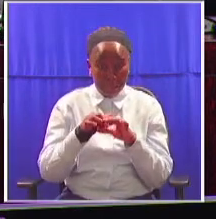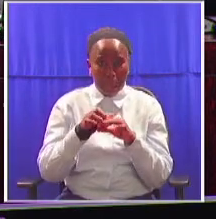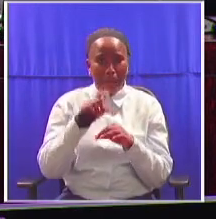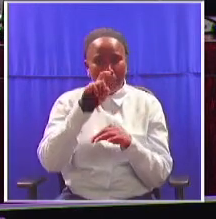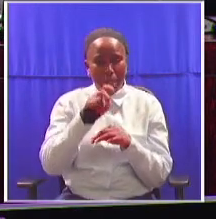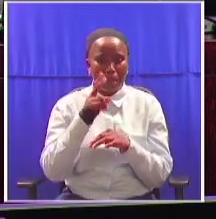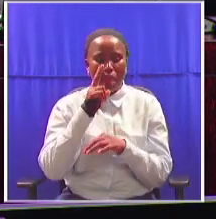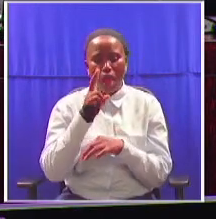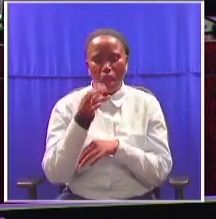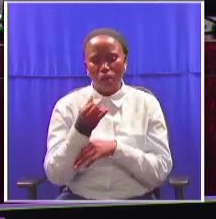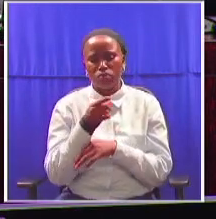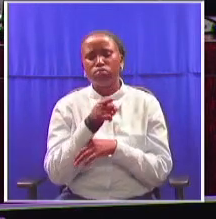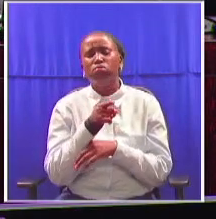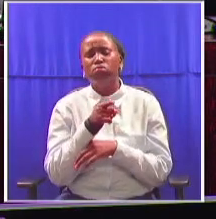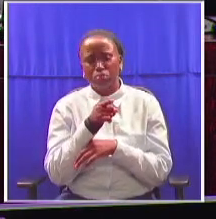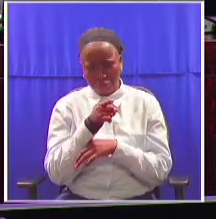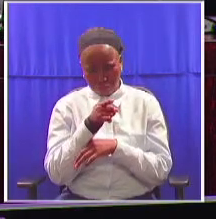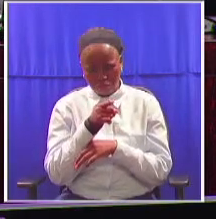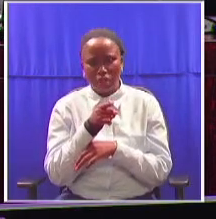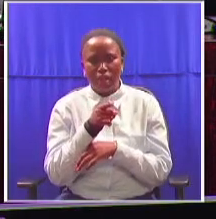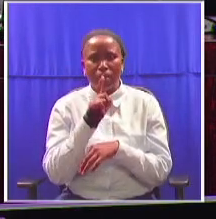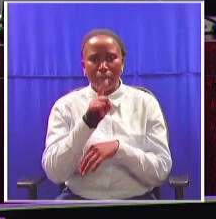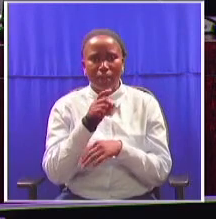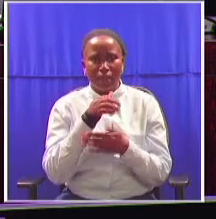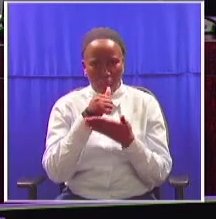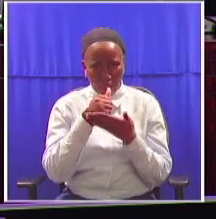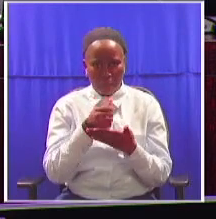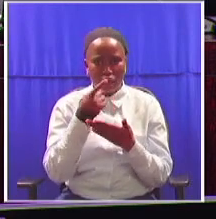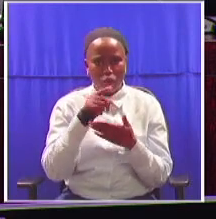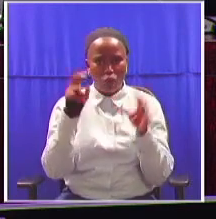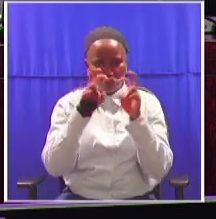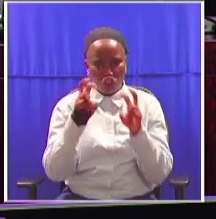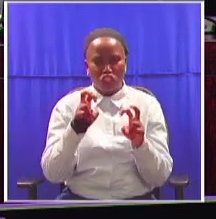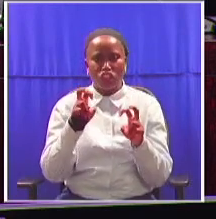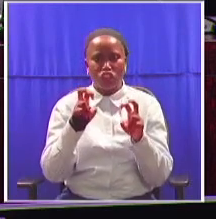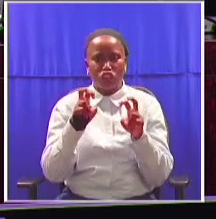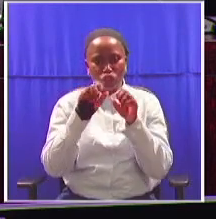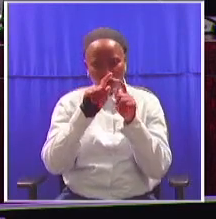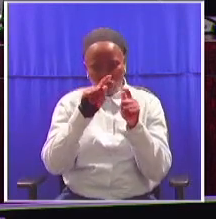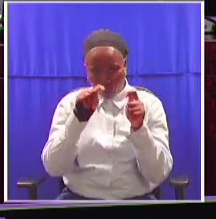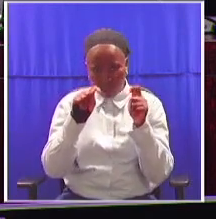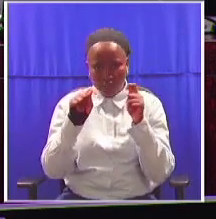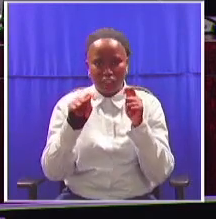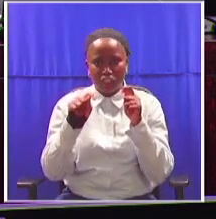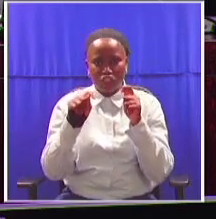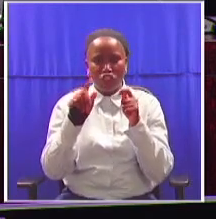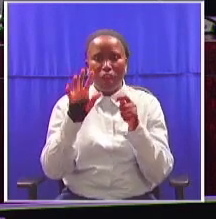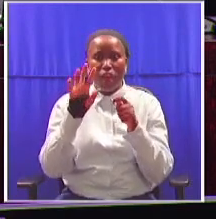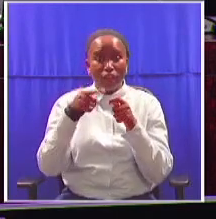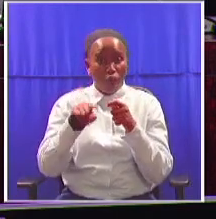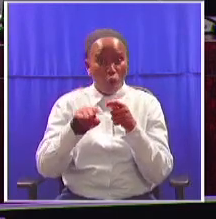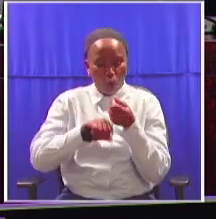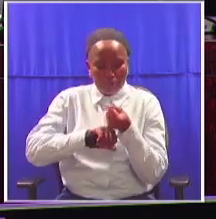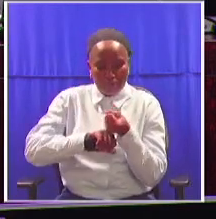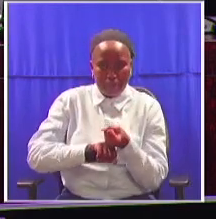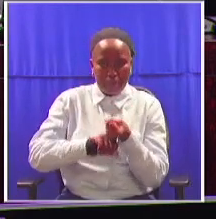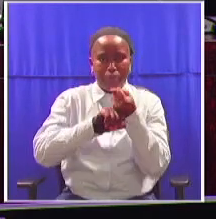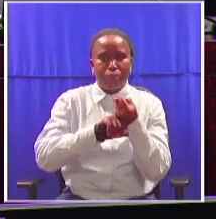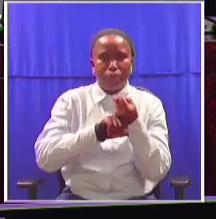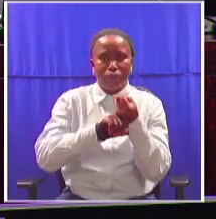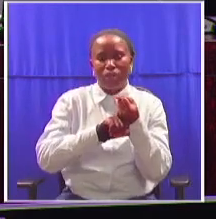springboard to a just energy transition, boosting the rollout of renewable energy